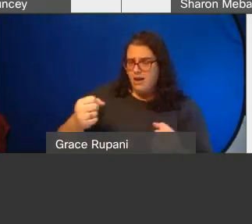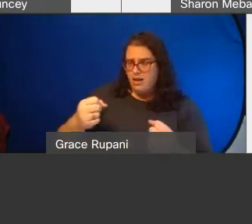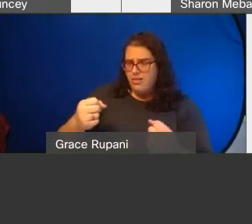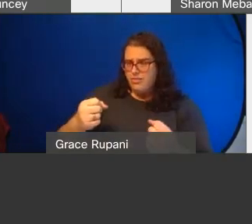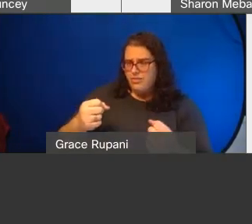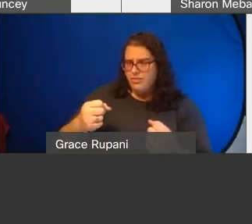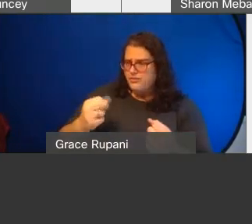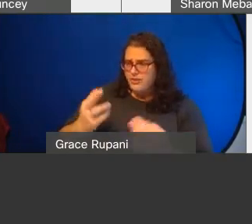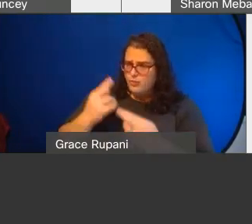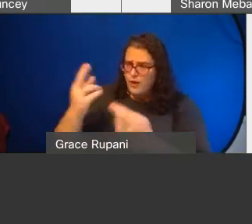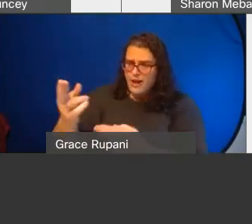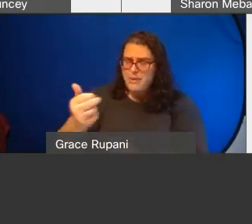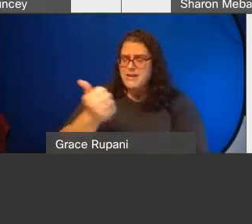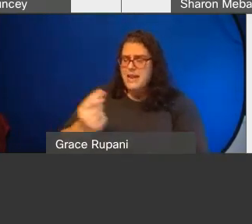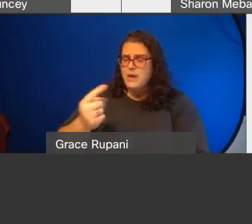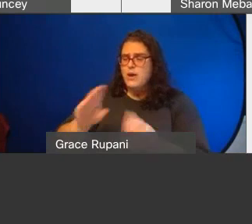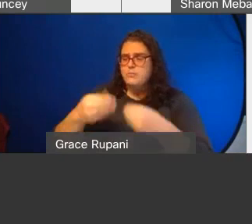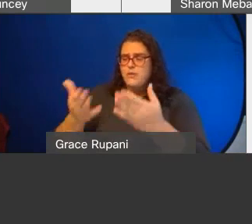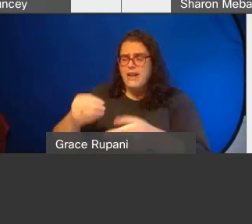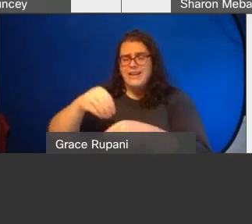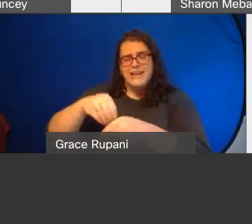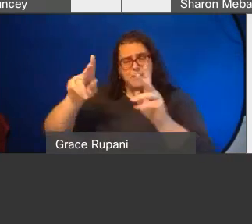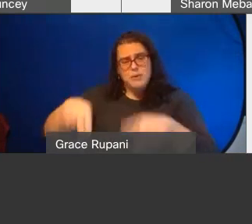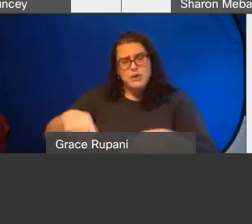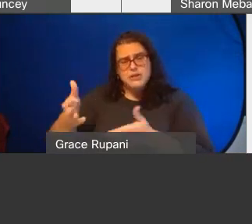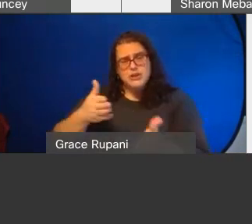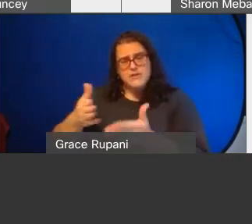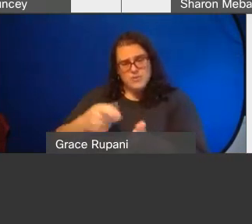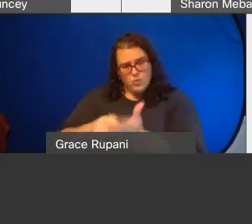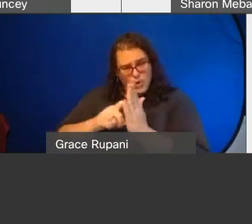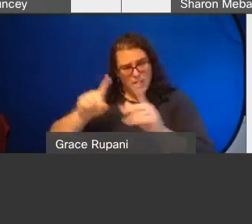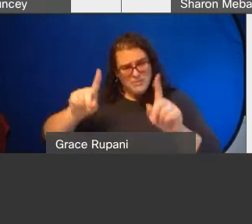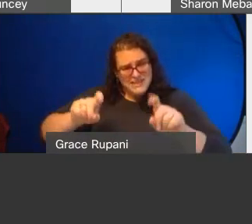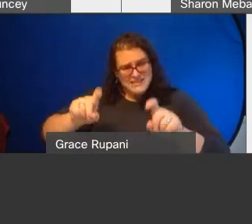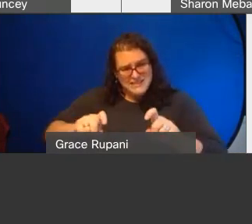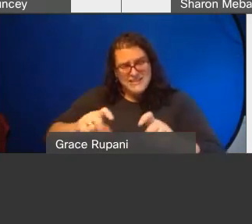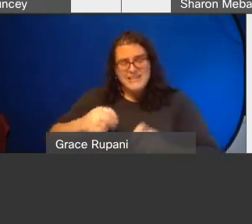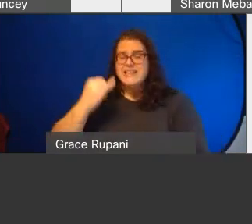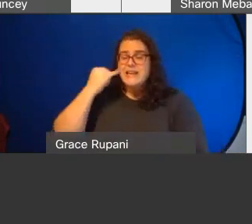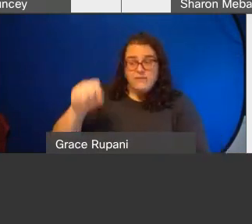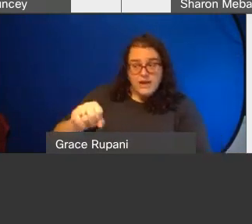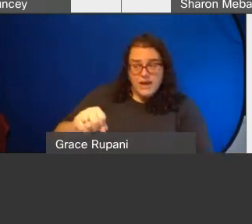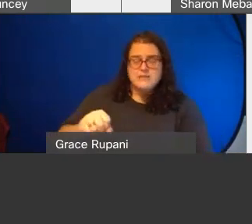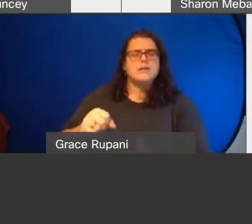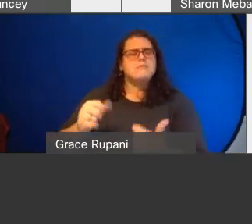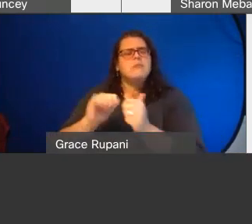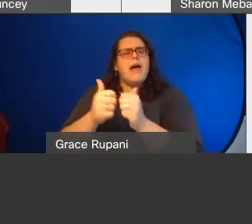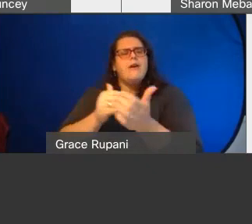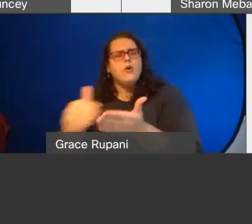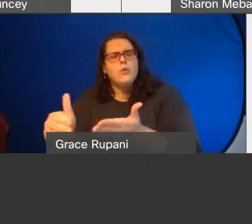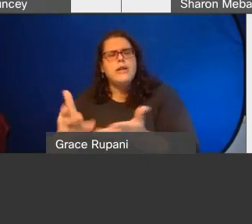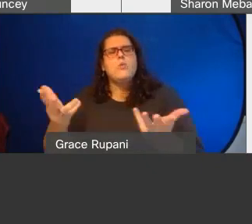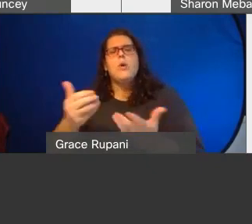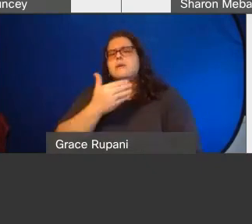any in-person service needs to be tested. If so, how frequently? Where's the best location to look for the screening